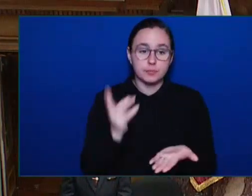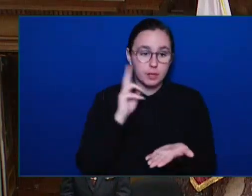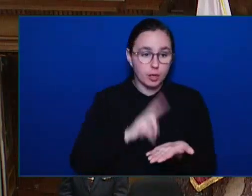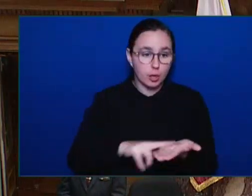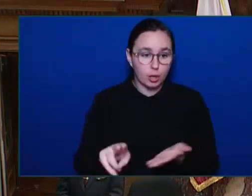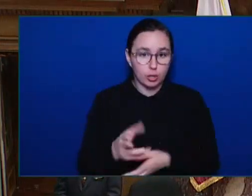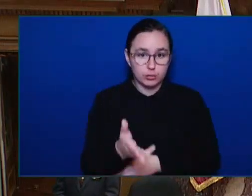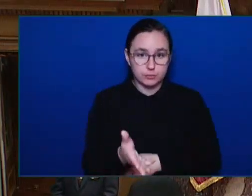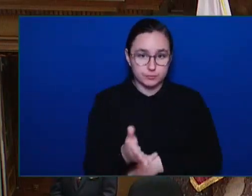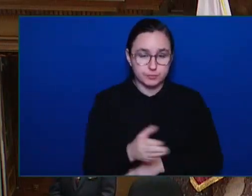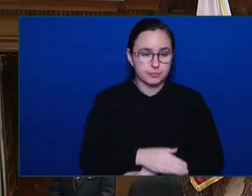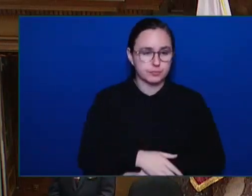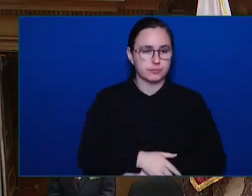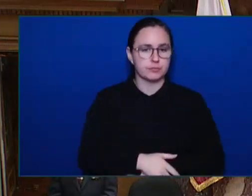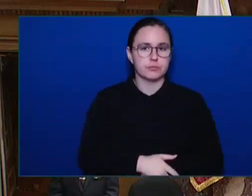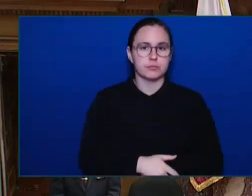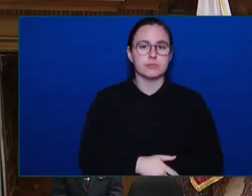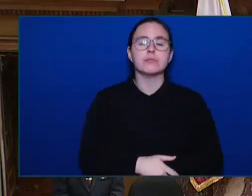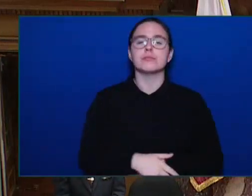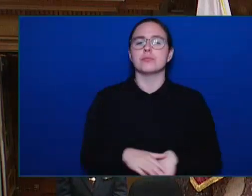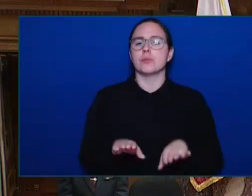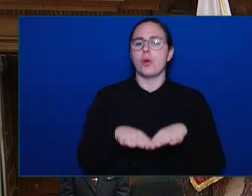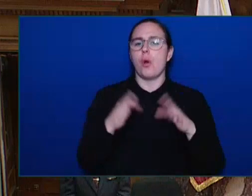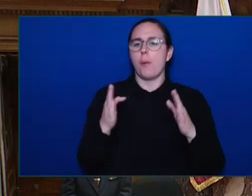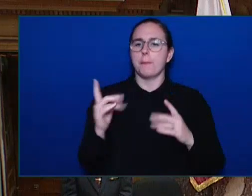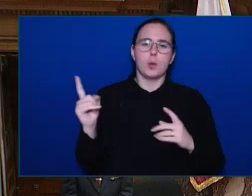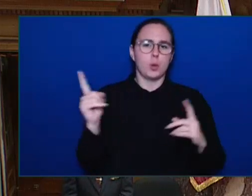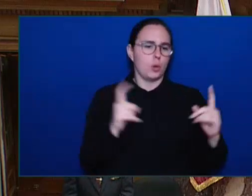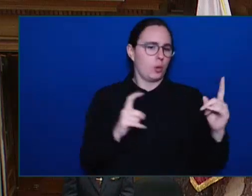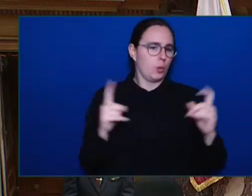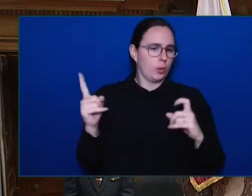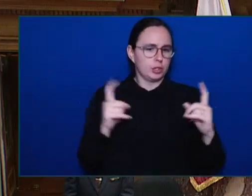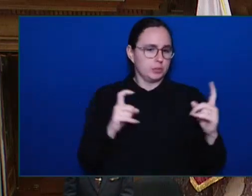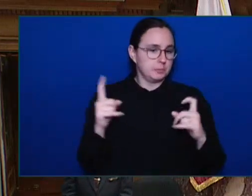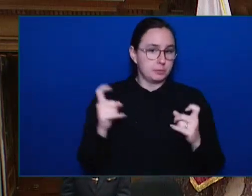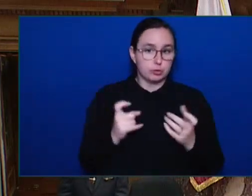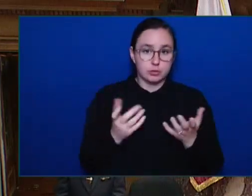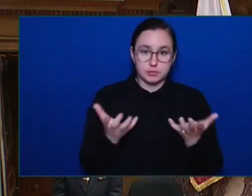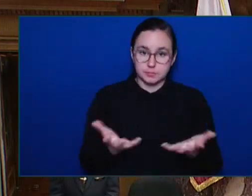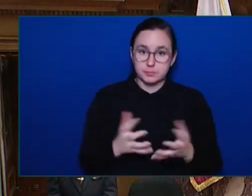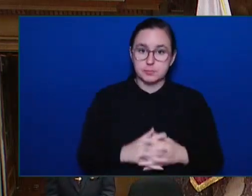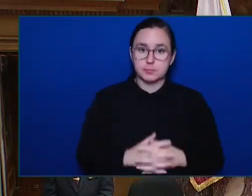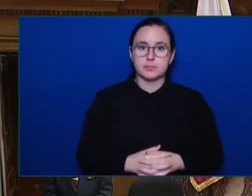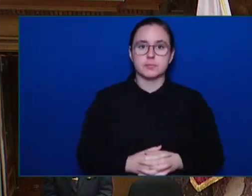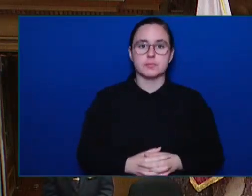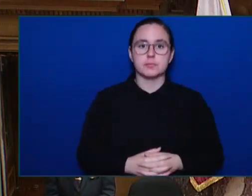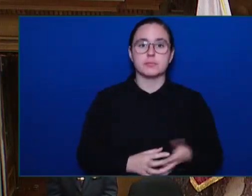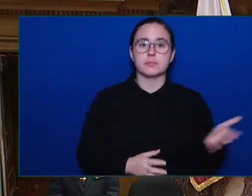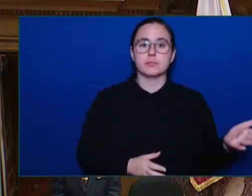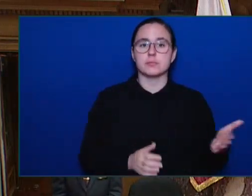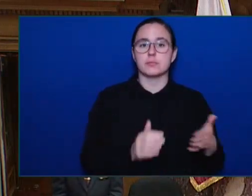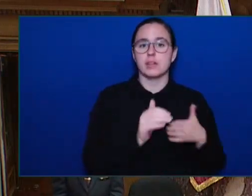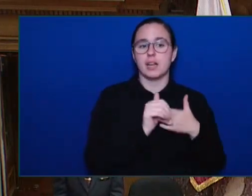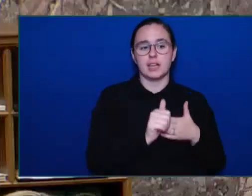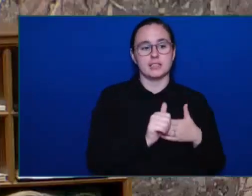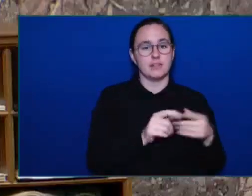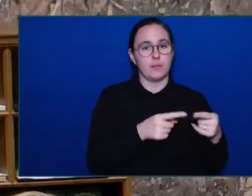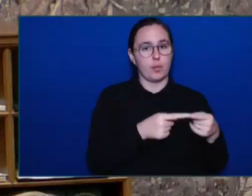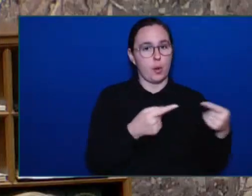Oral questions by members. Leader of the Official Opposition. Thank you, Mr. Speaker. Mr. Speaker, the Premier